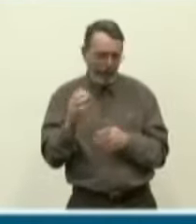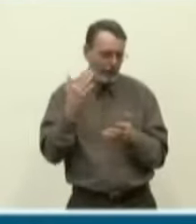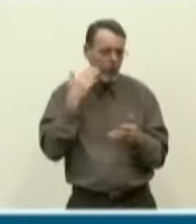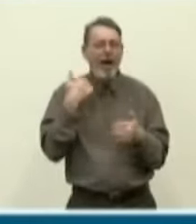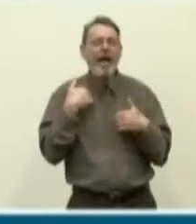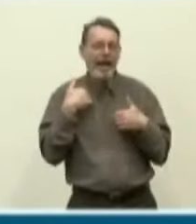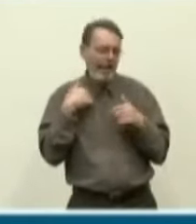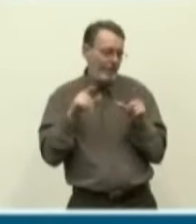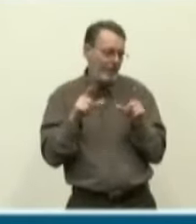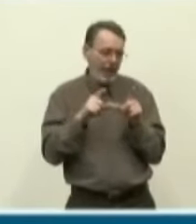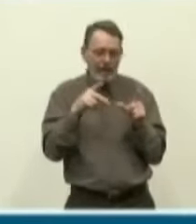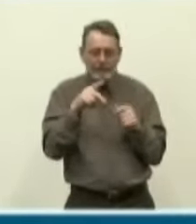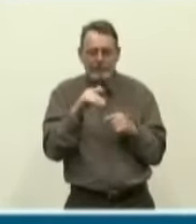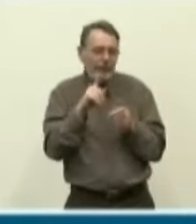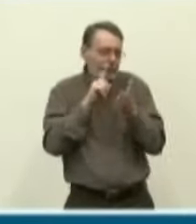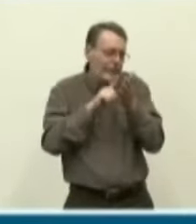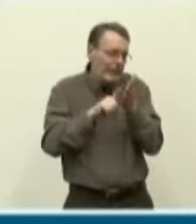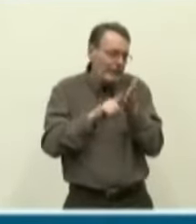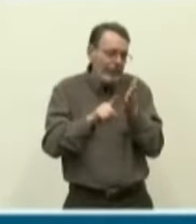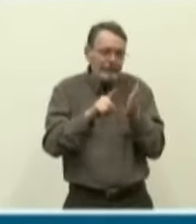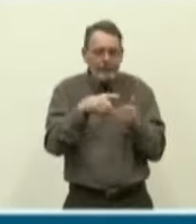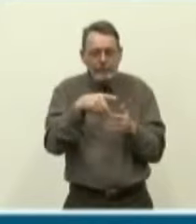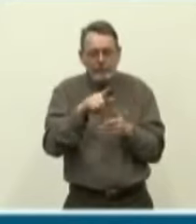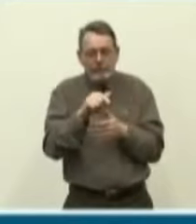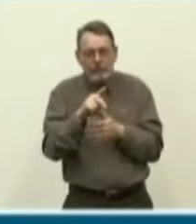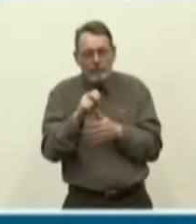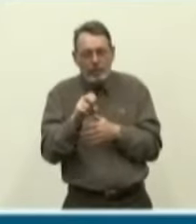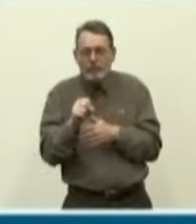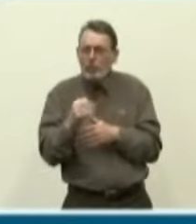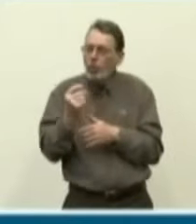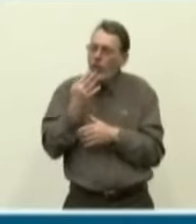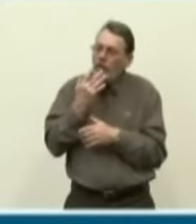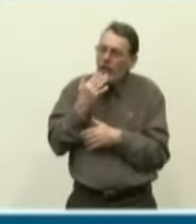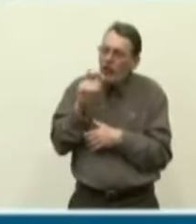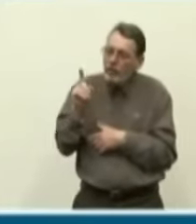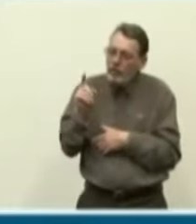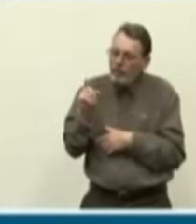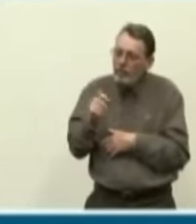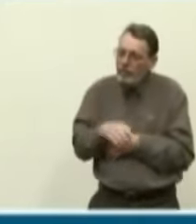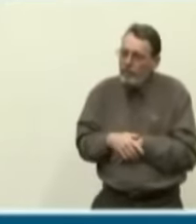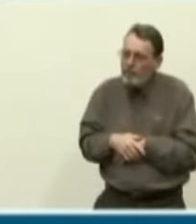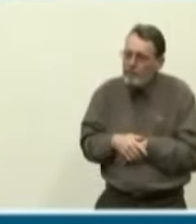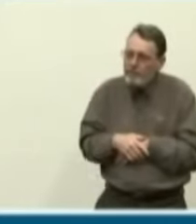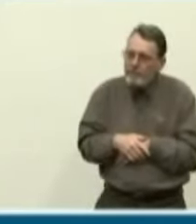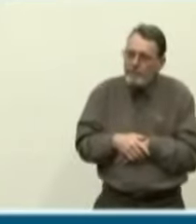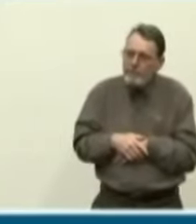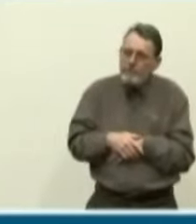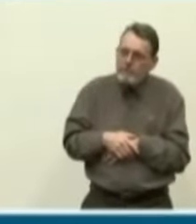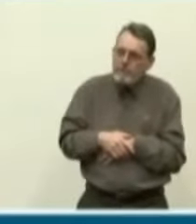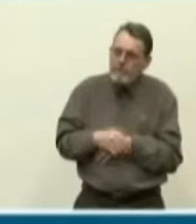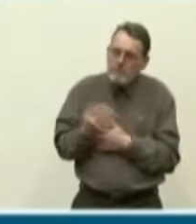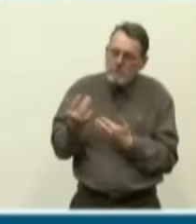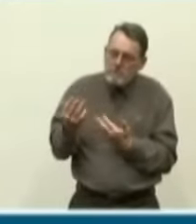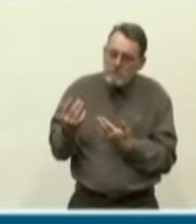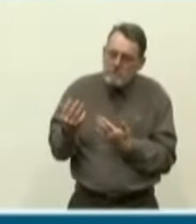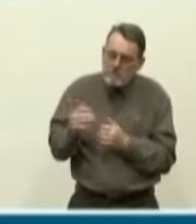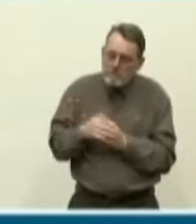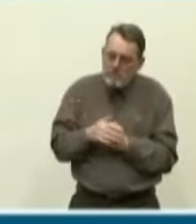mean, you can run the plate. Yes, I'll take that in a minute. What color is the vehicle? 32 and 30. Hold on.